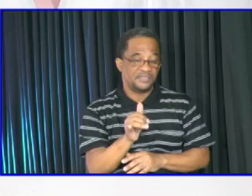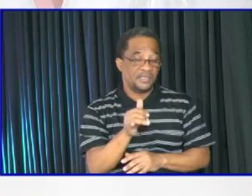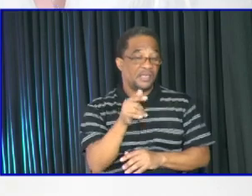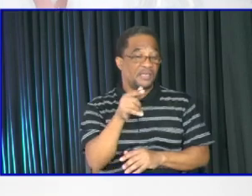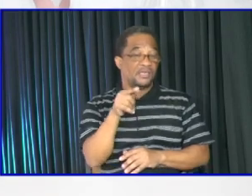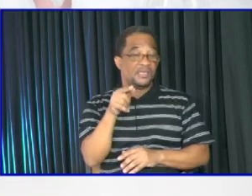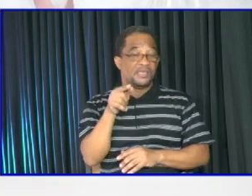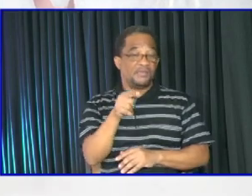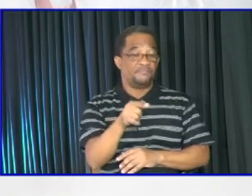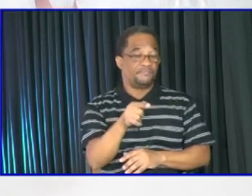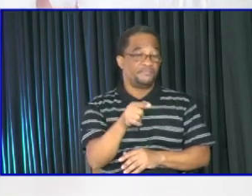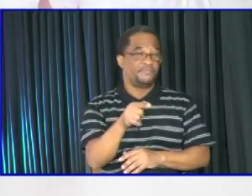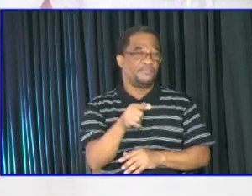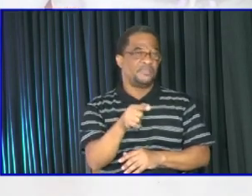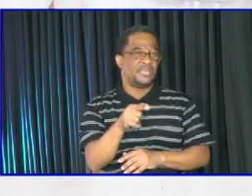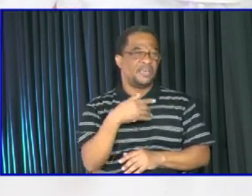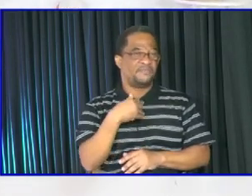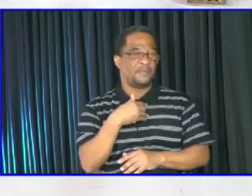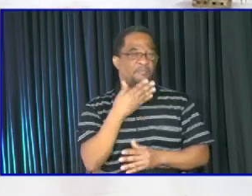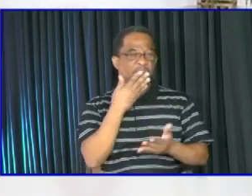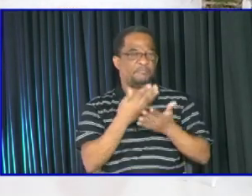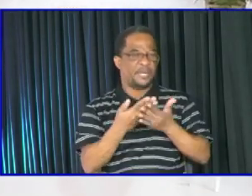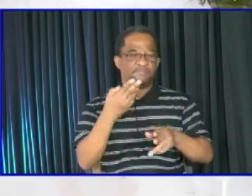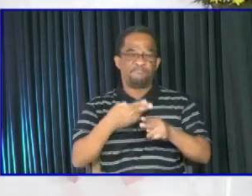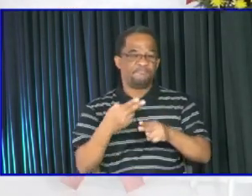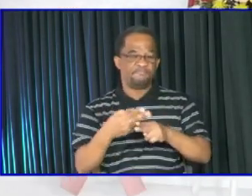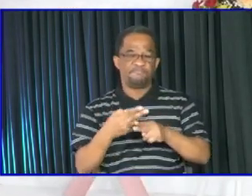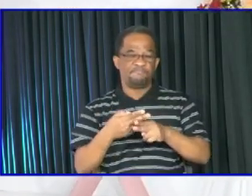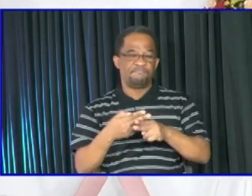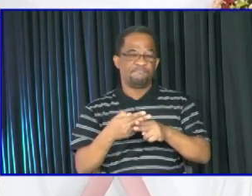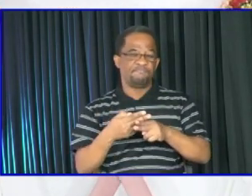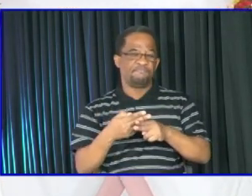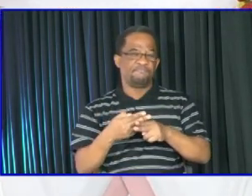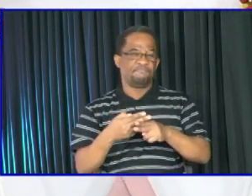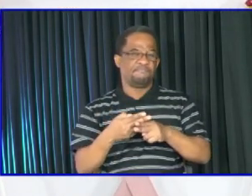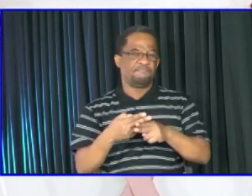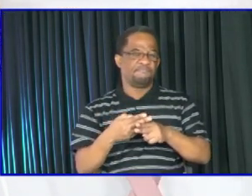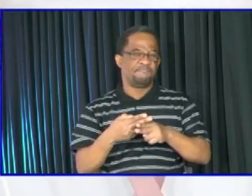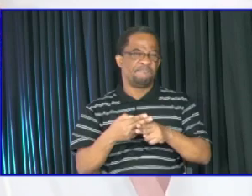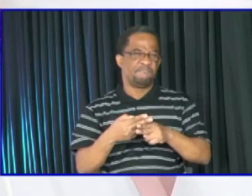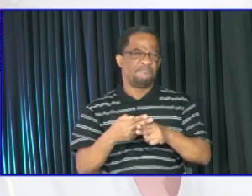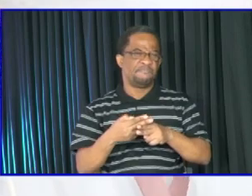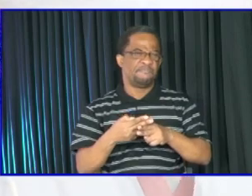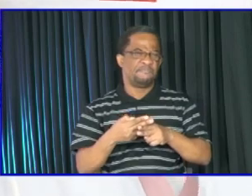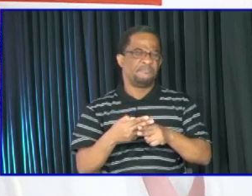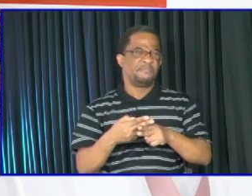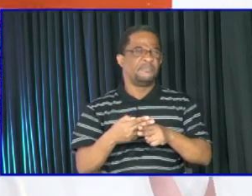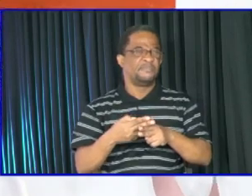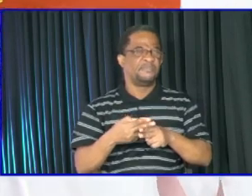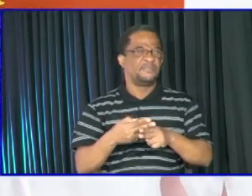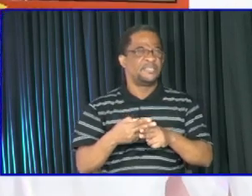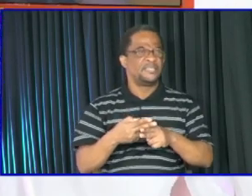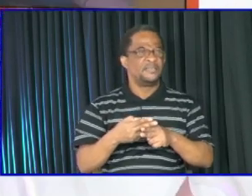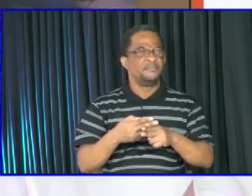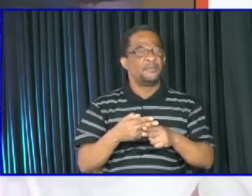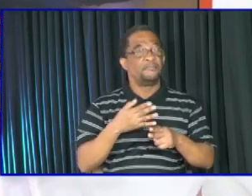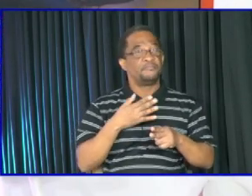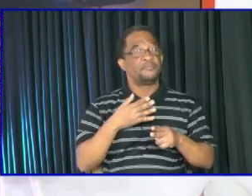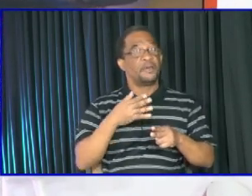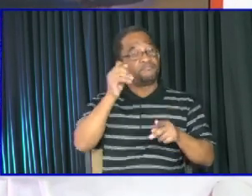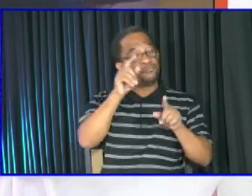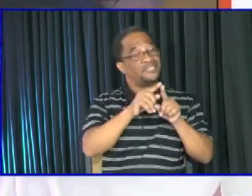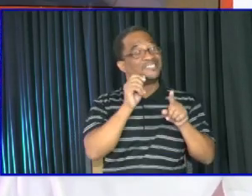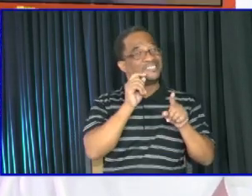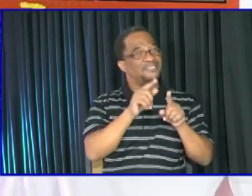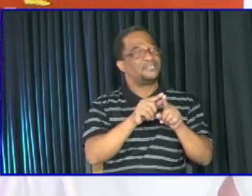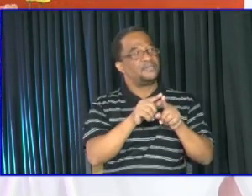of such description, yet even though Barabbas was of such notoriety, beloved brothers and sisters,